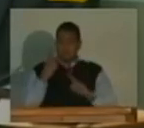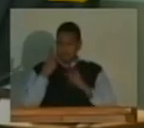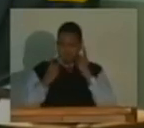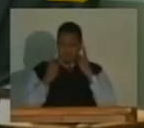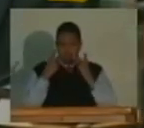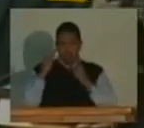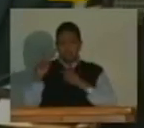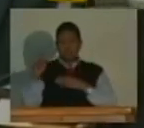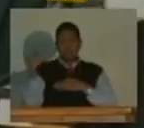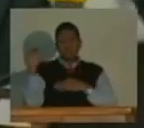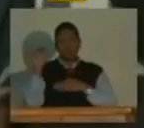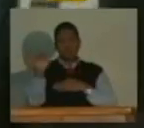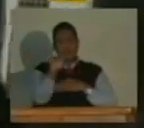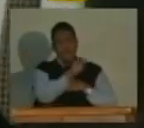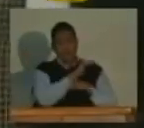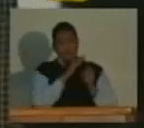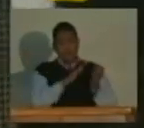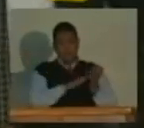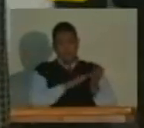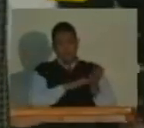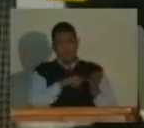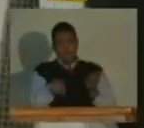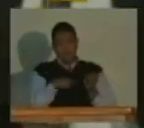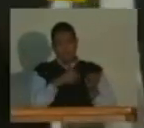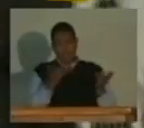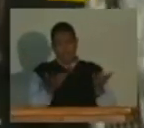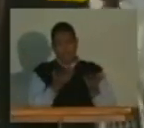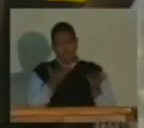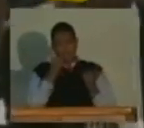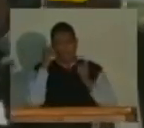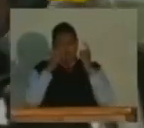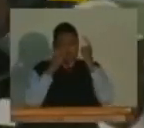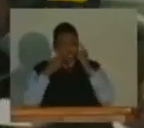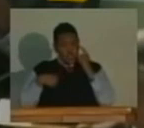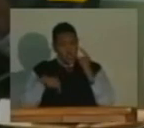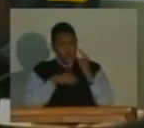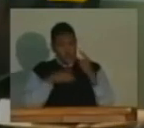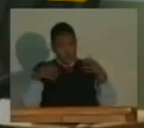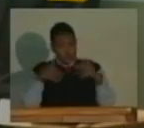just remind this house that as concerned as we are